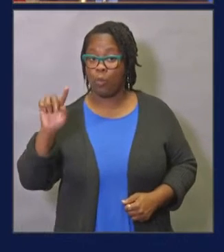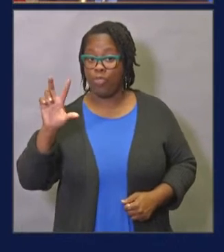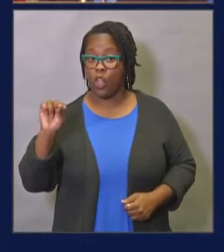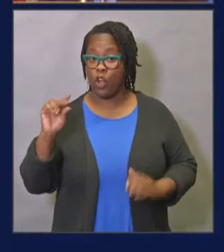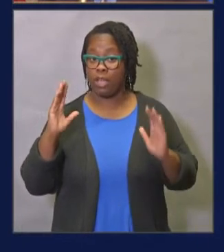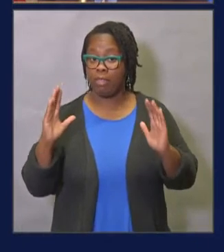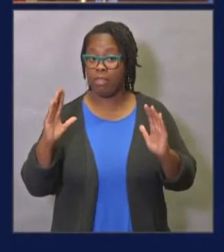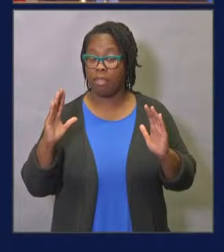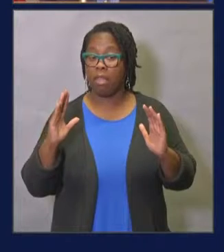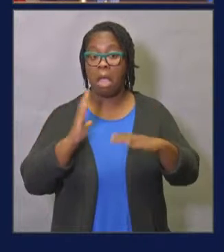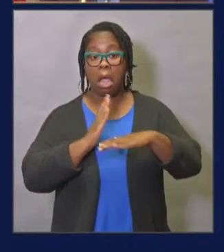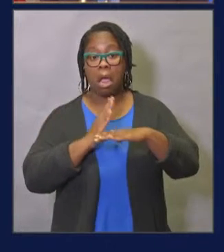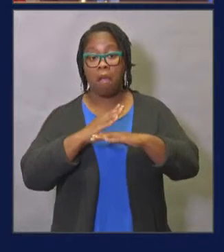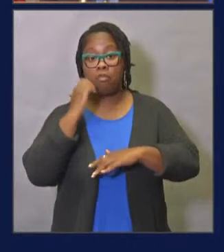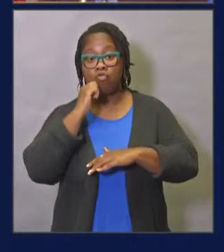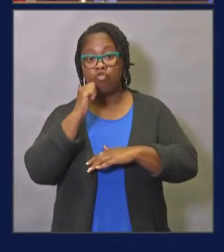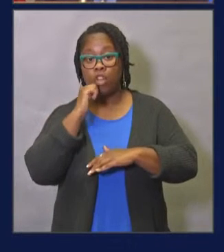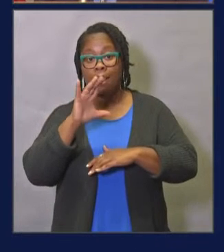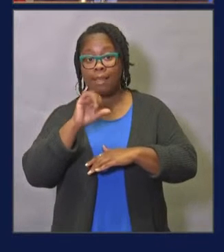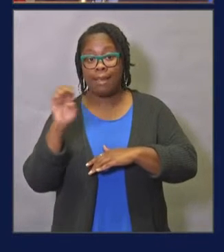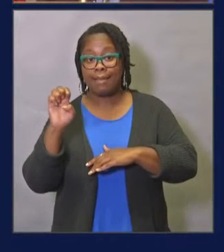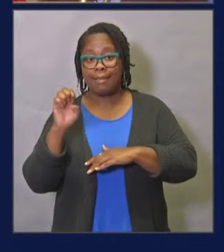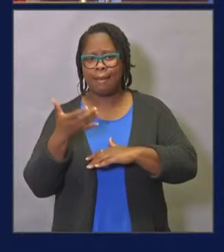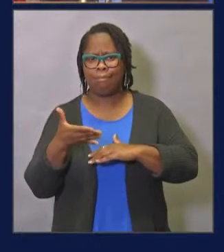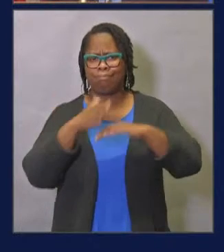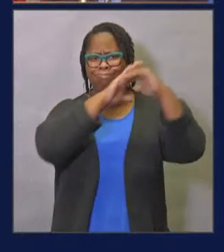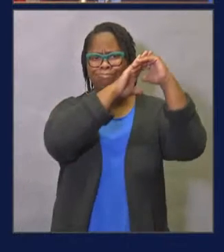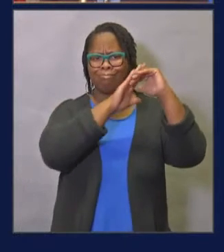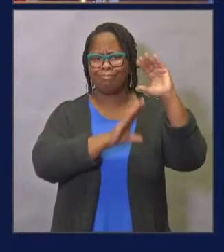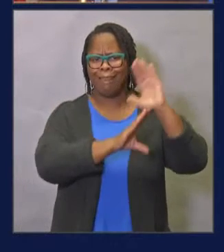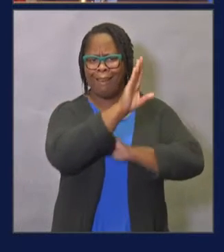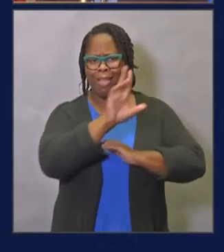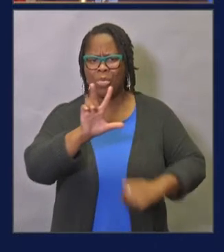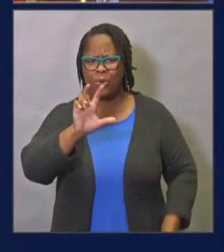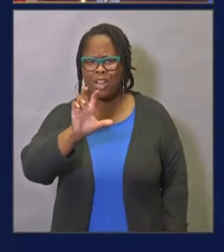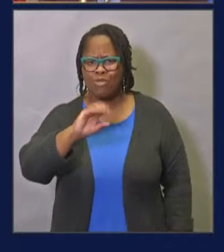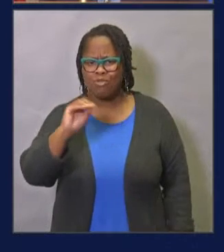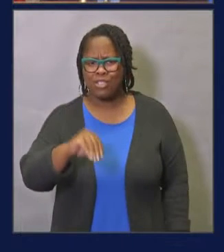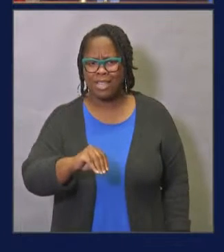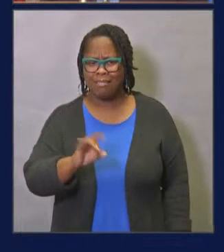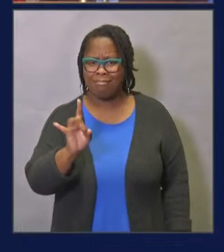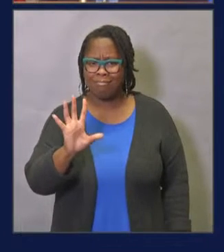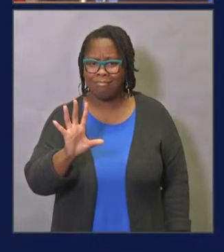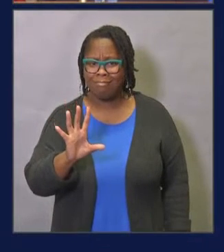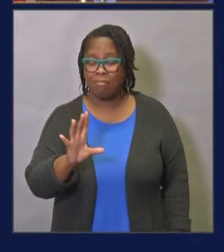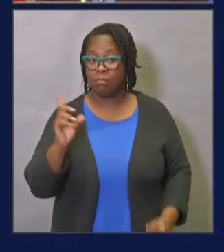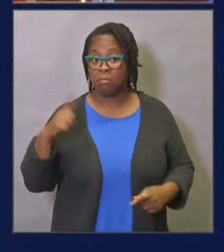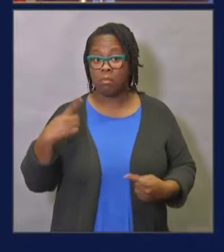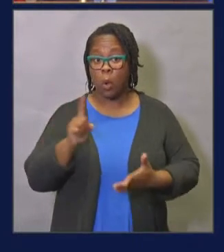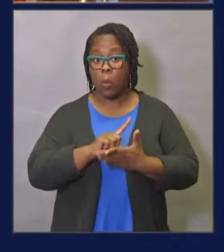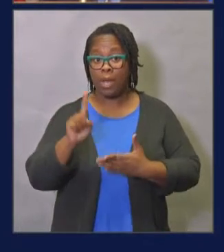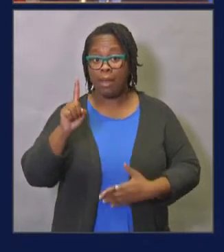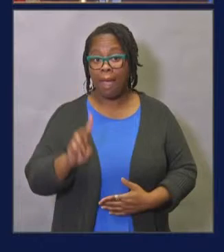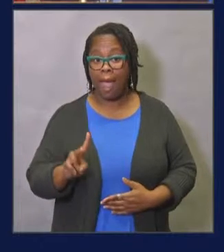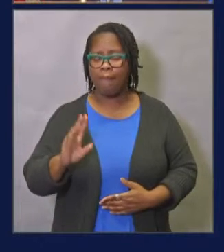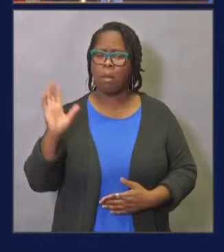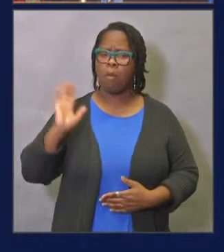cases increased by 300%. And in the past week and a half, we've seen cases increase from an average of